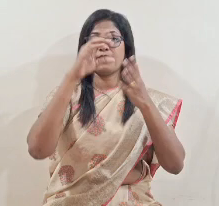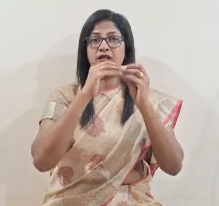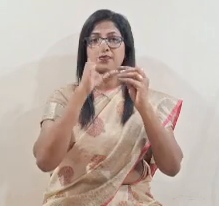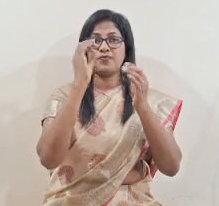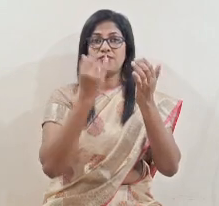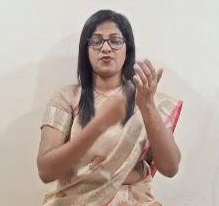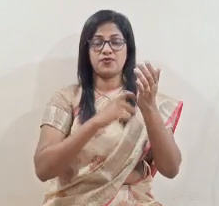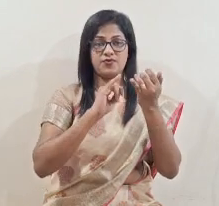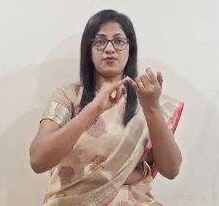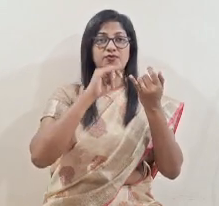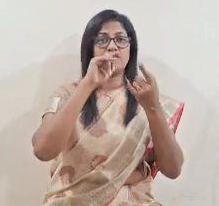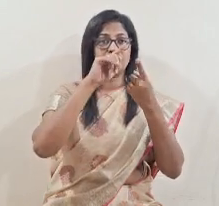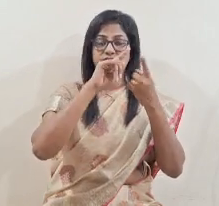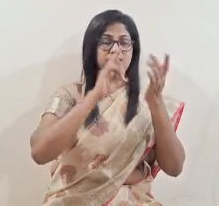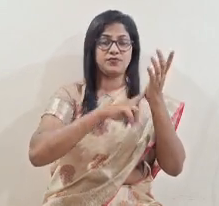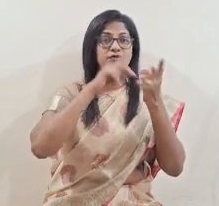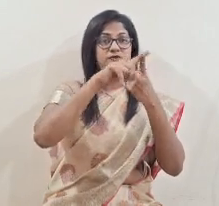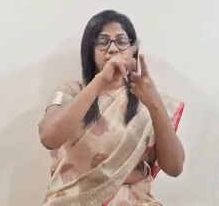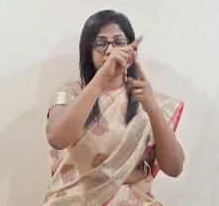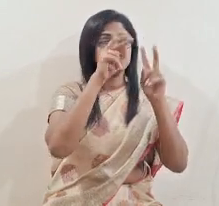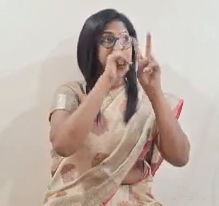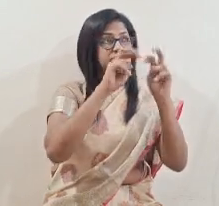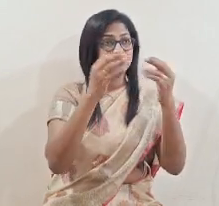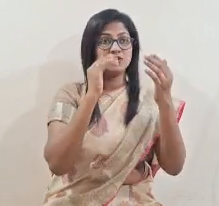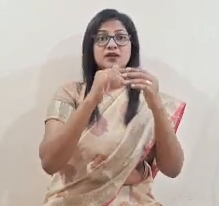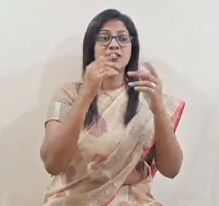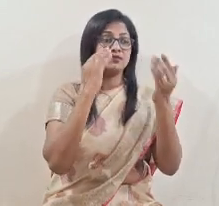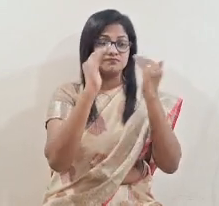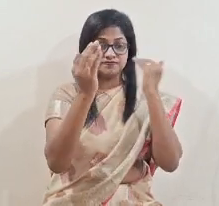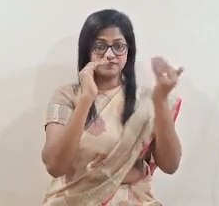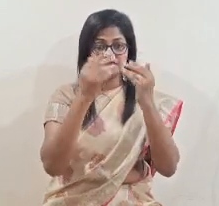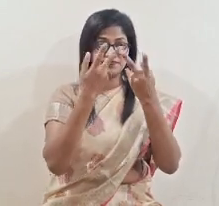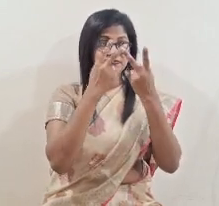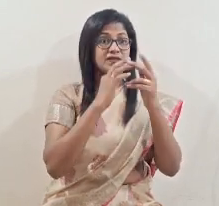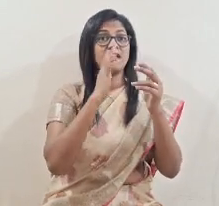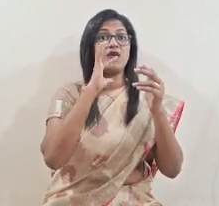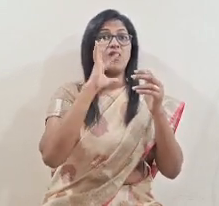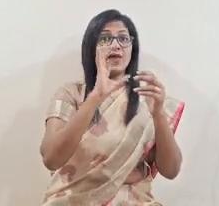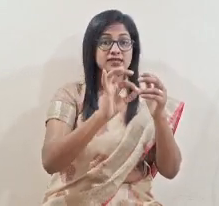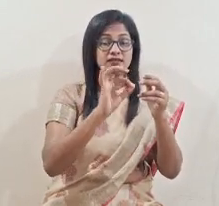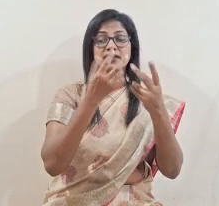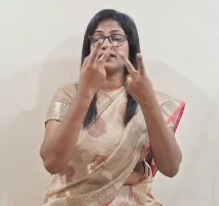is significant difference between the observed and the expected PTAL.